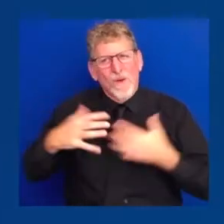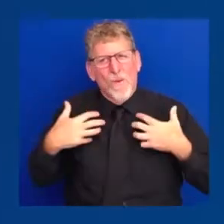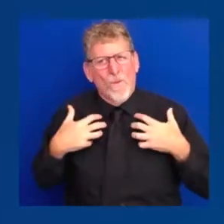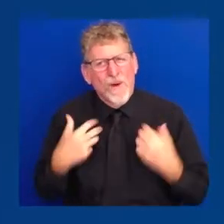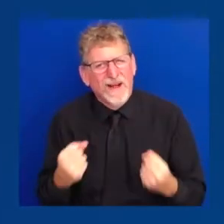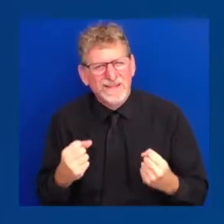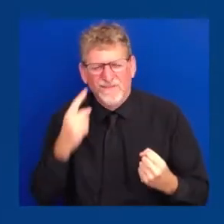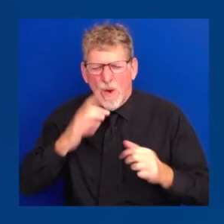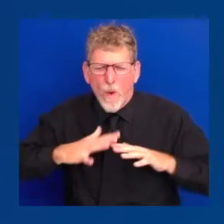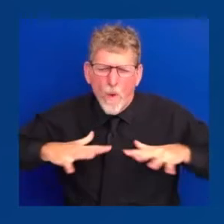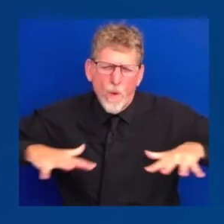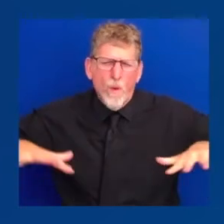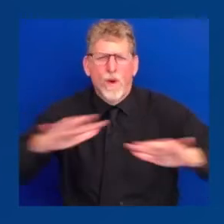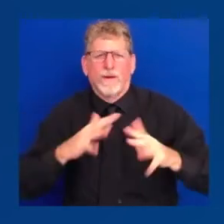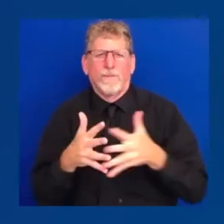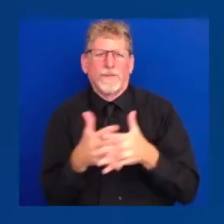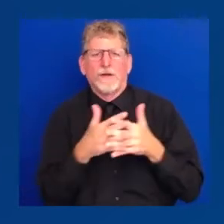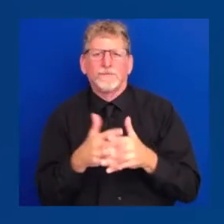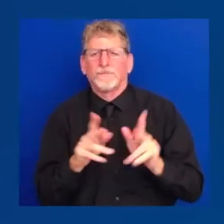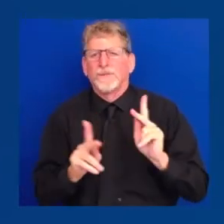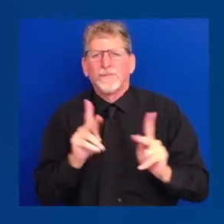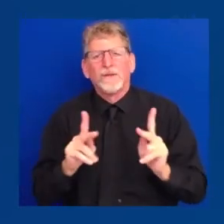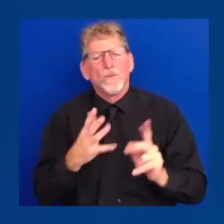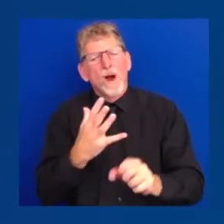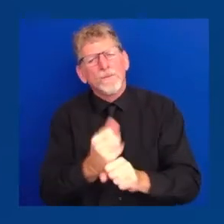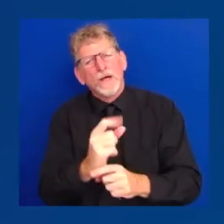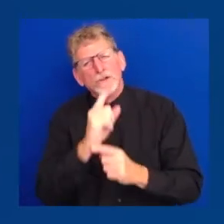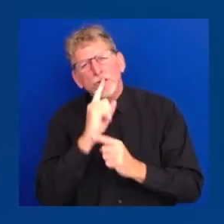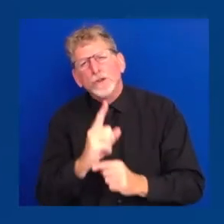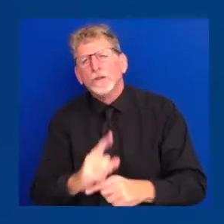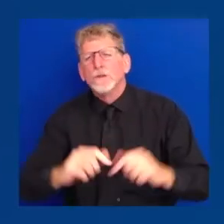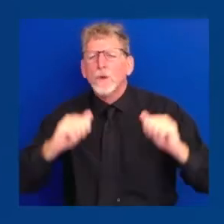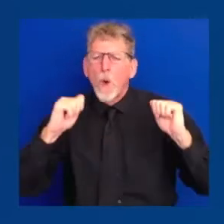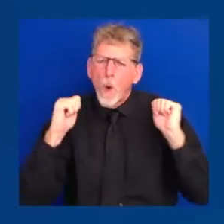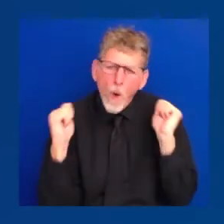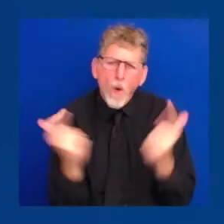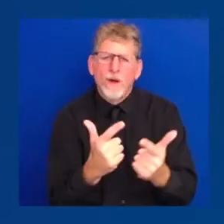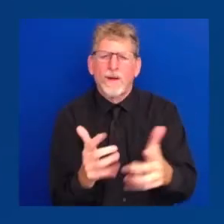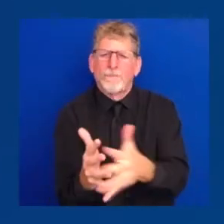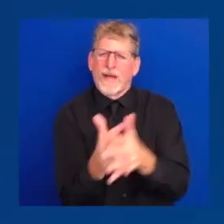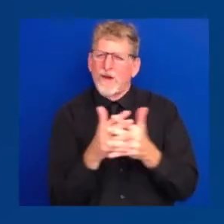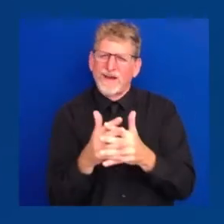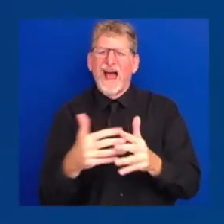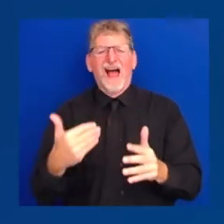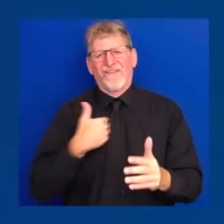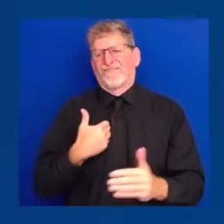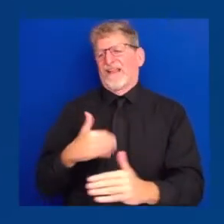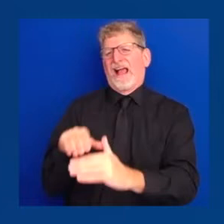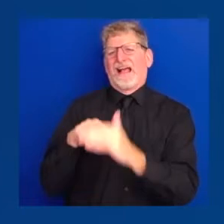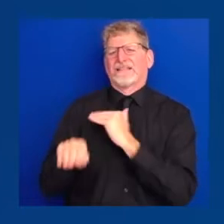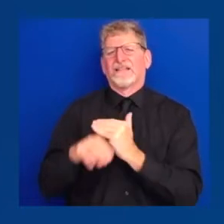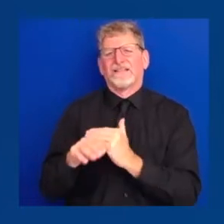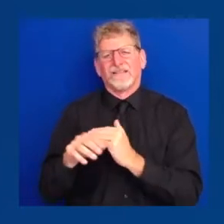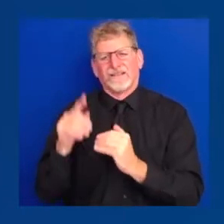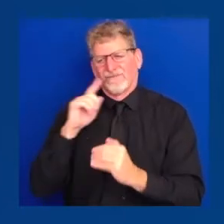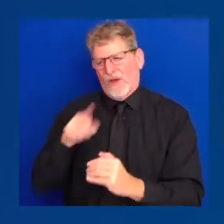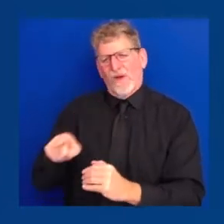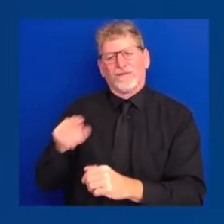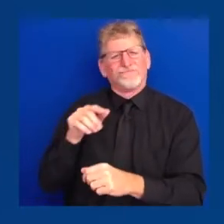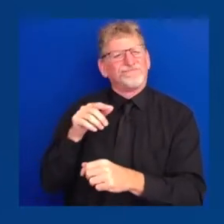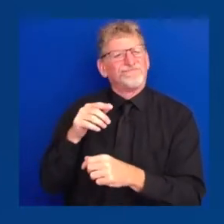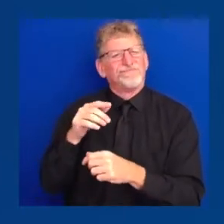every American who needs our support on COVID. To ensure we can continue to accelerate and synchronize the